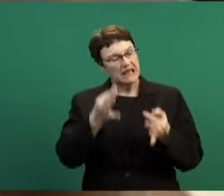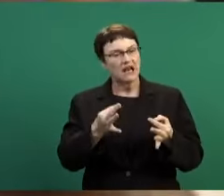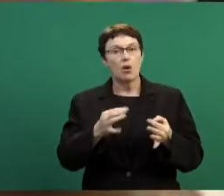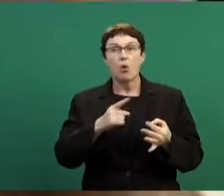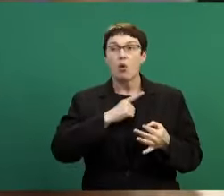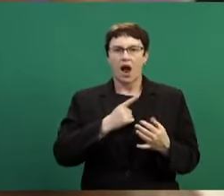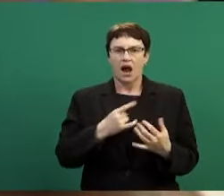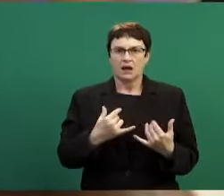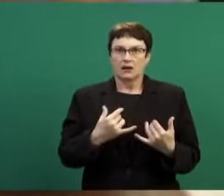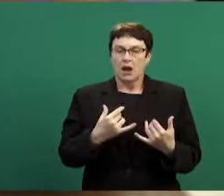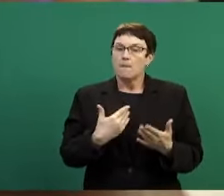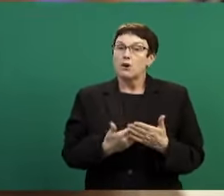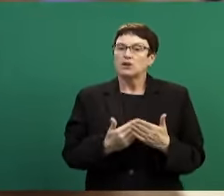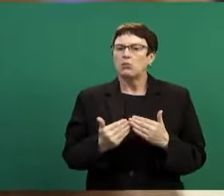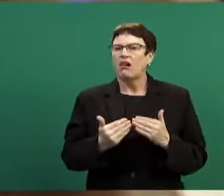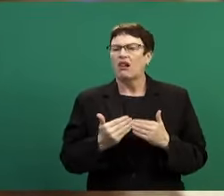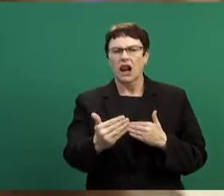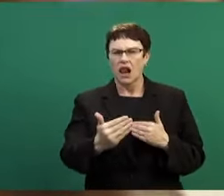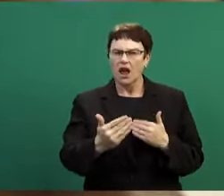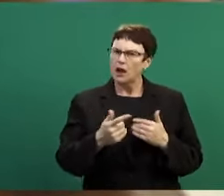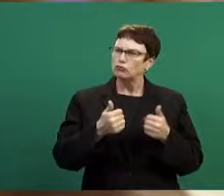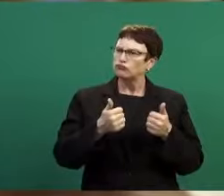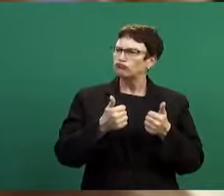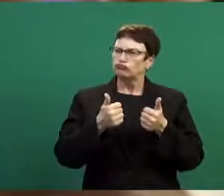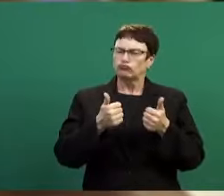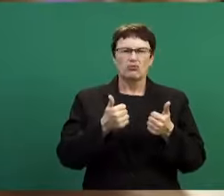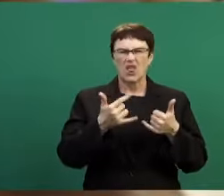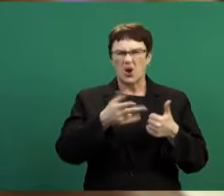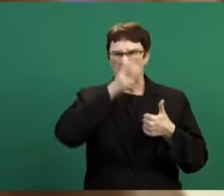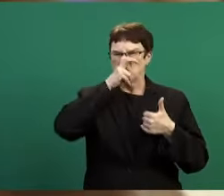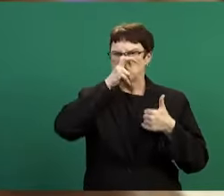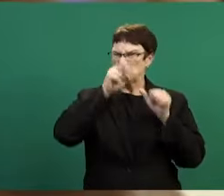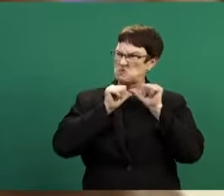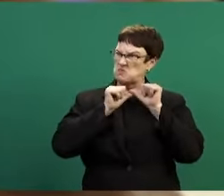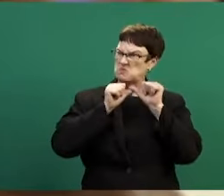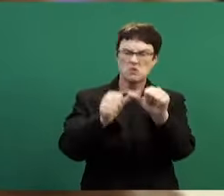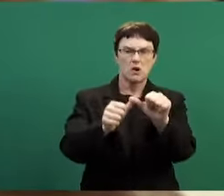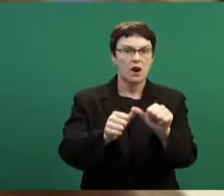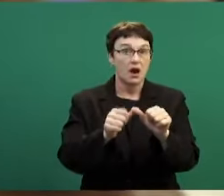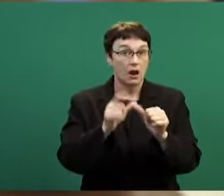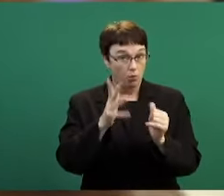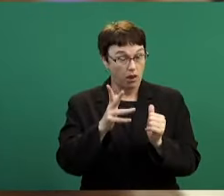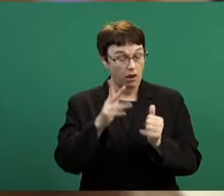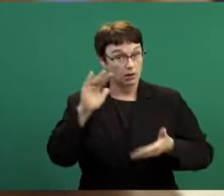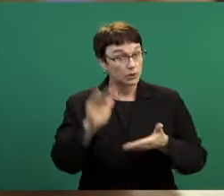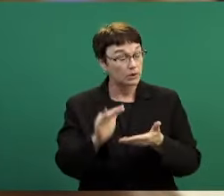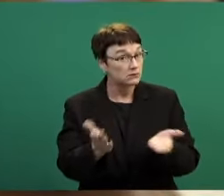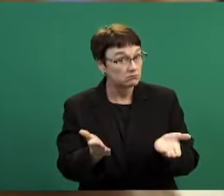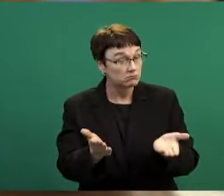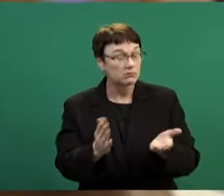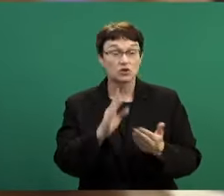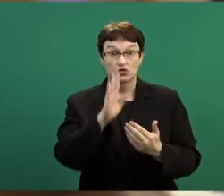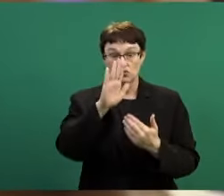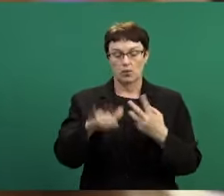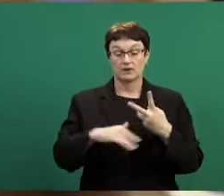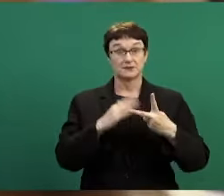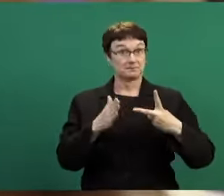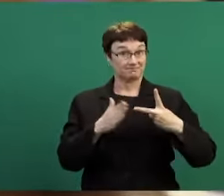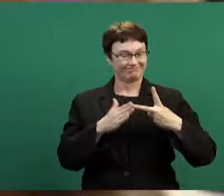like? And the two non-MPC related ones, the first is, have you had any word on the